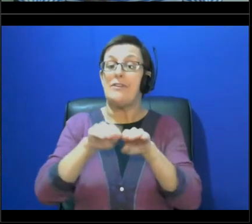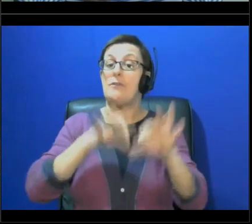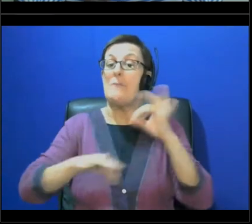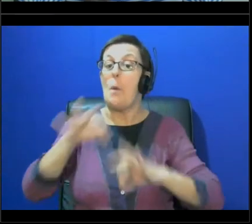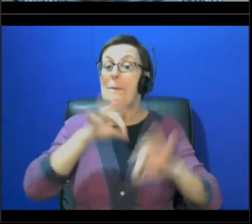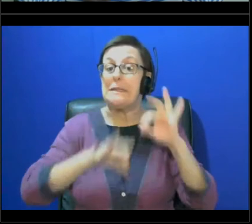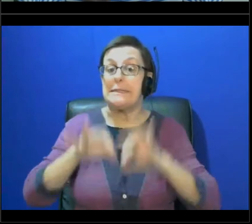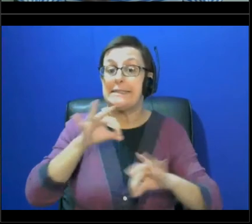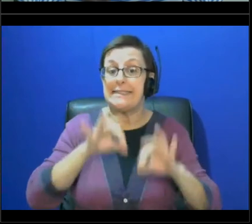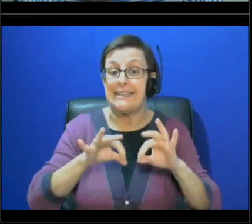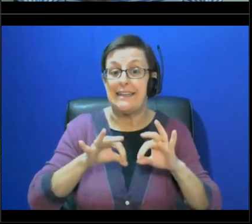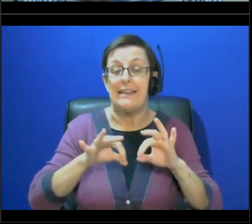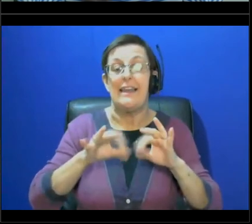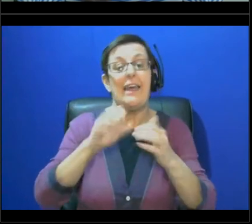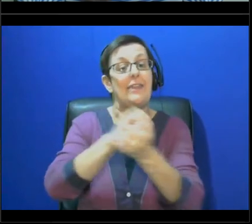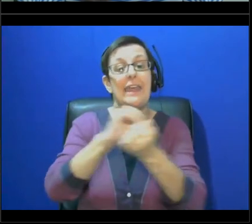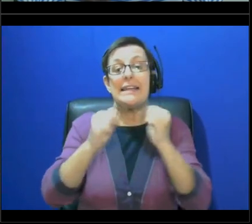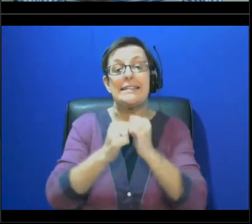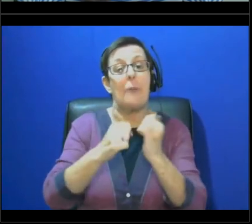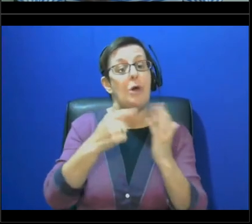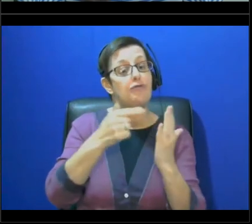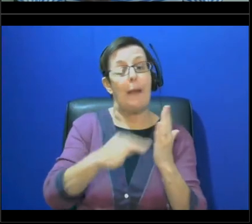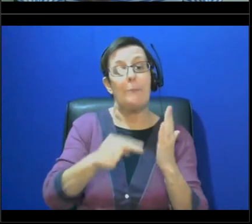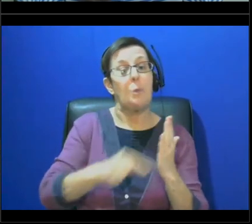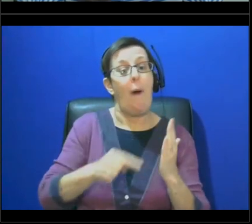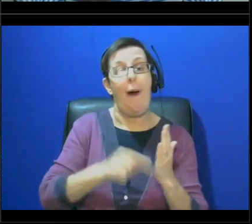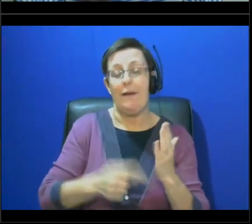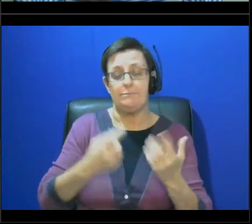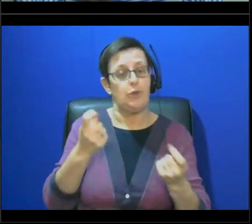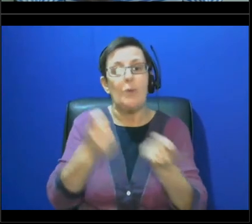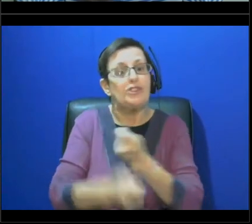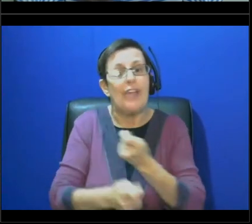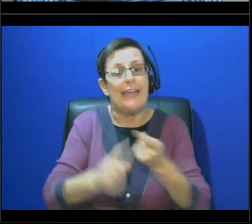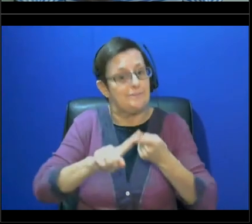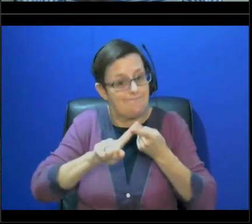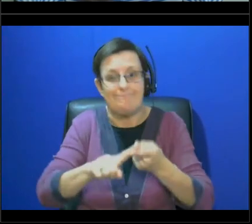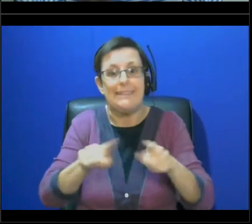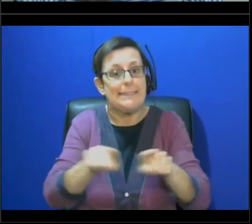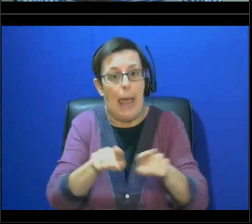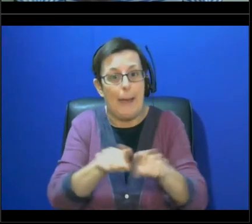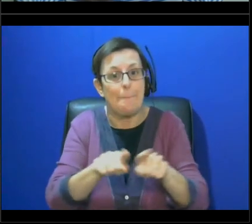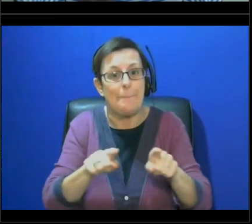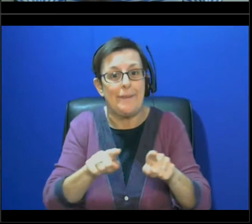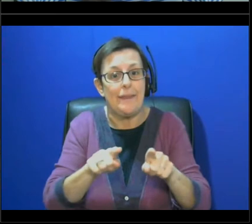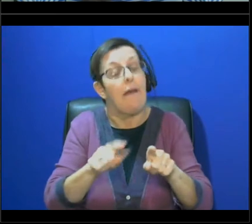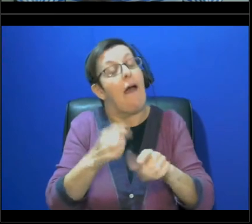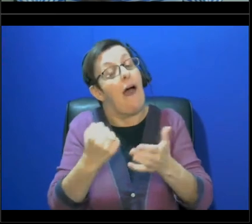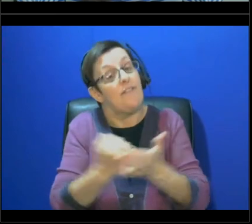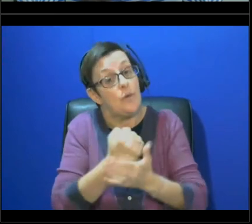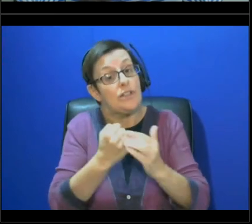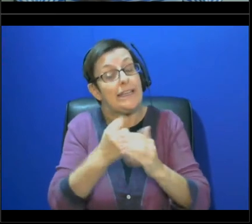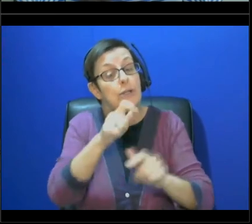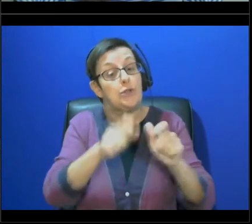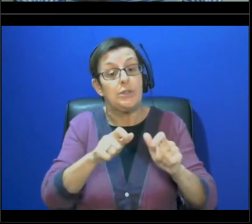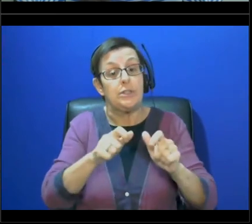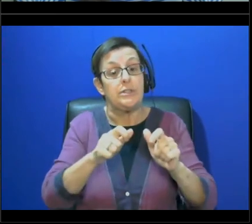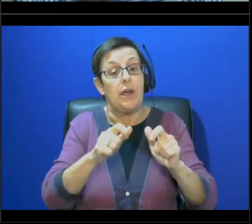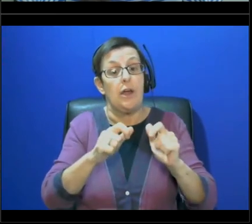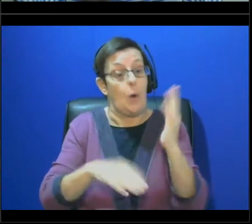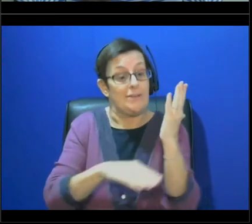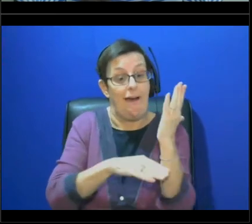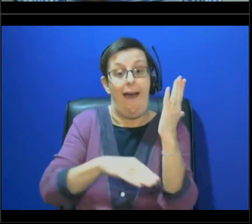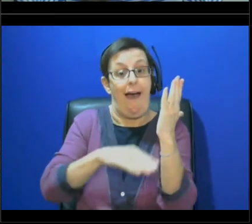the exam repertoire hasn't been an issue at all. We haven't got students to very high levels yet, so there's, you know,